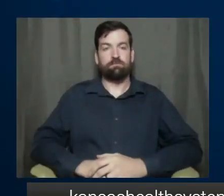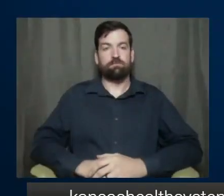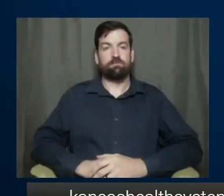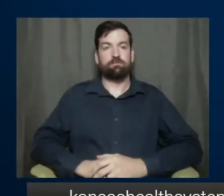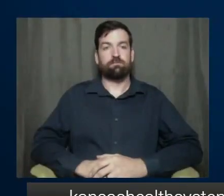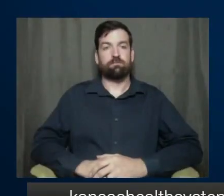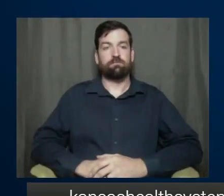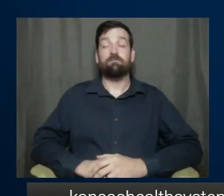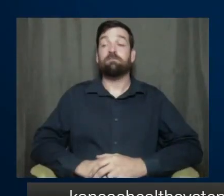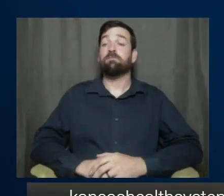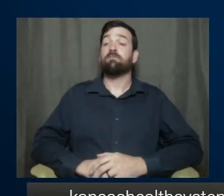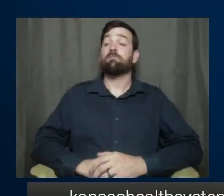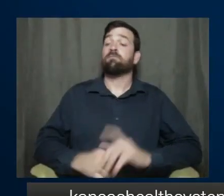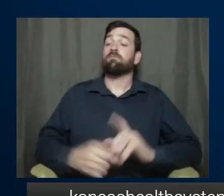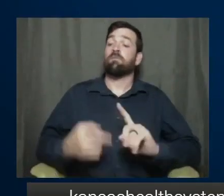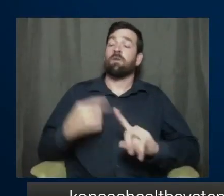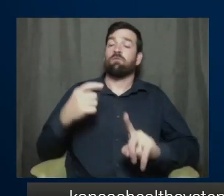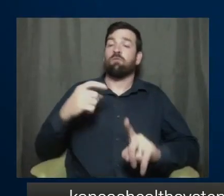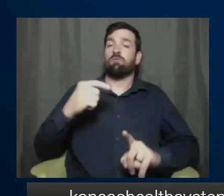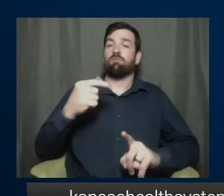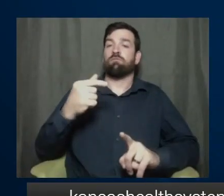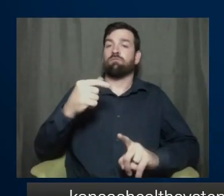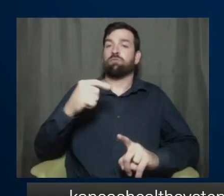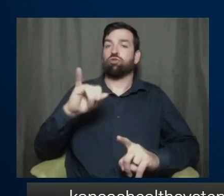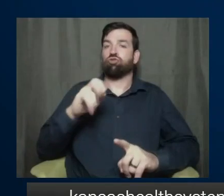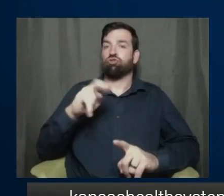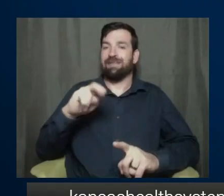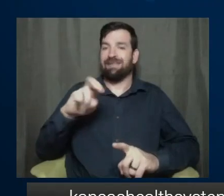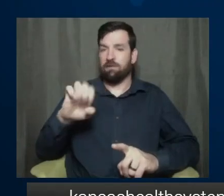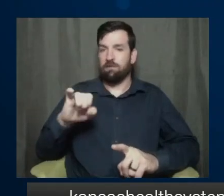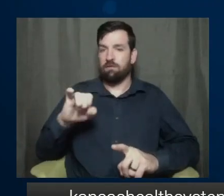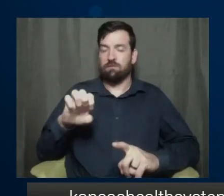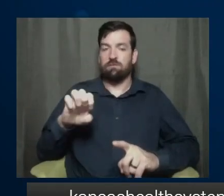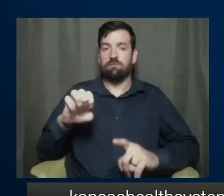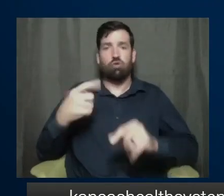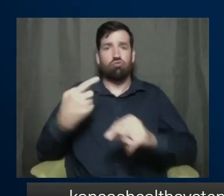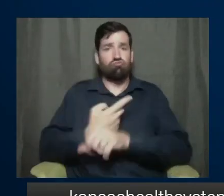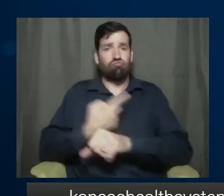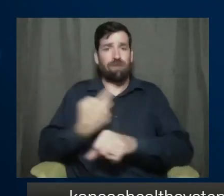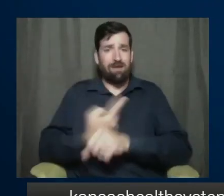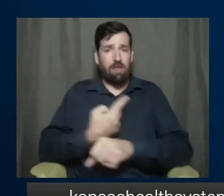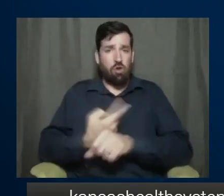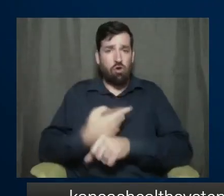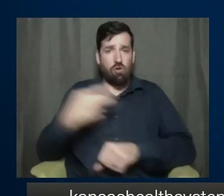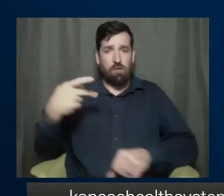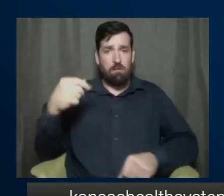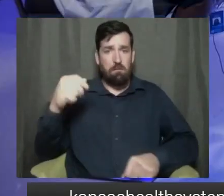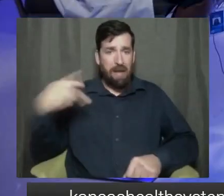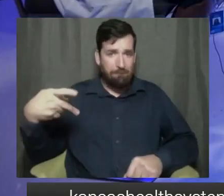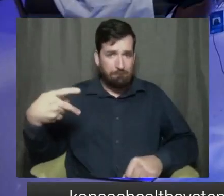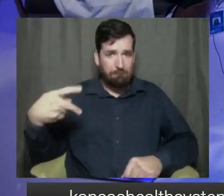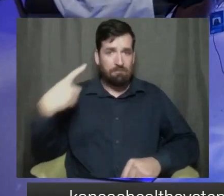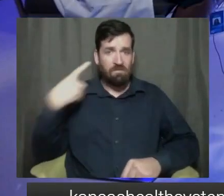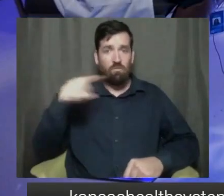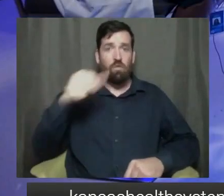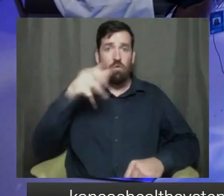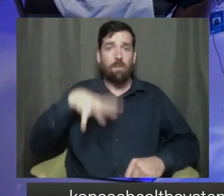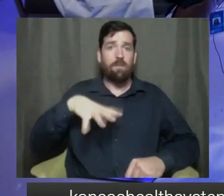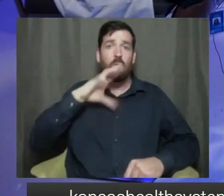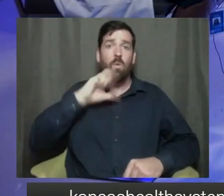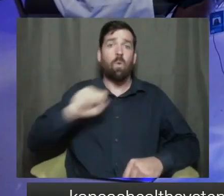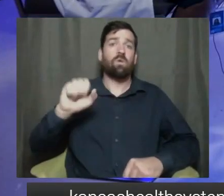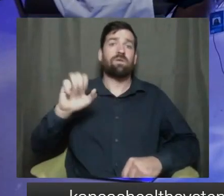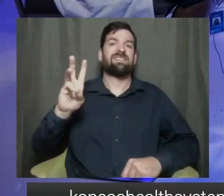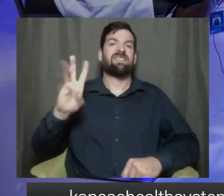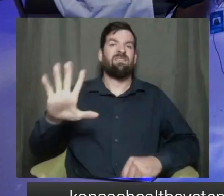Question from Jeannie. Thoughts on the need for regular PAPs, Dr. Ault, in women over 65 that had a hysterectomy many